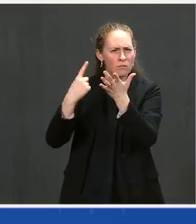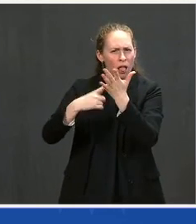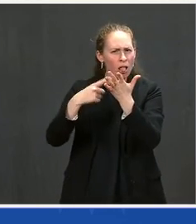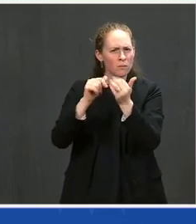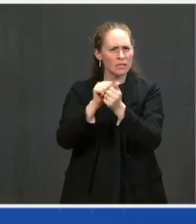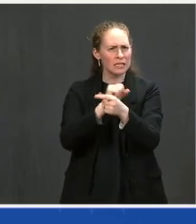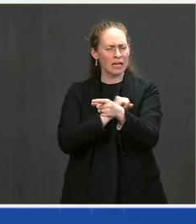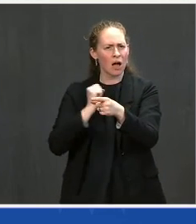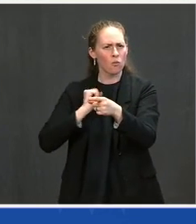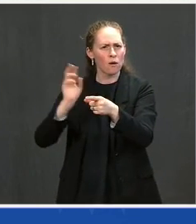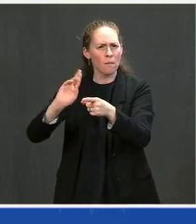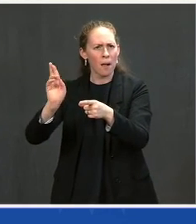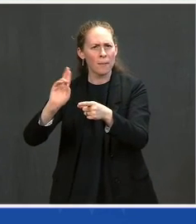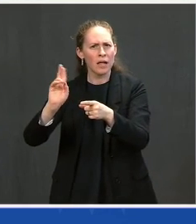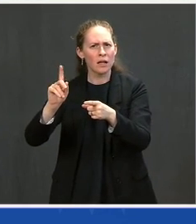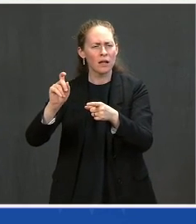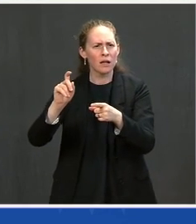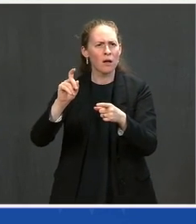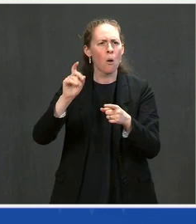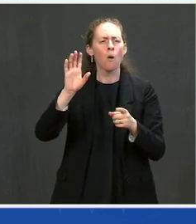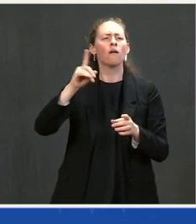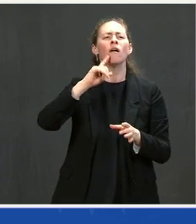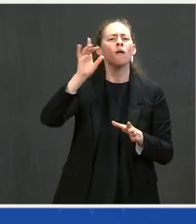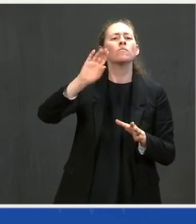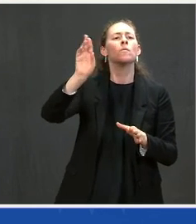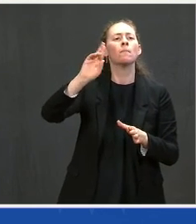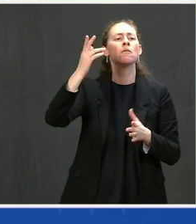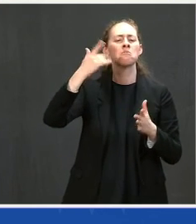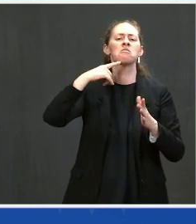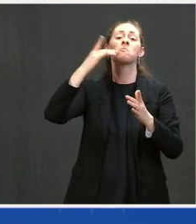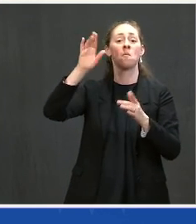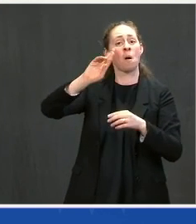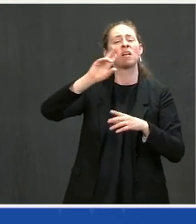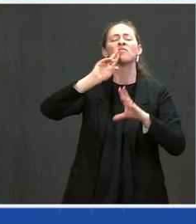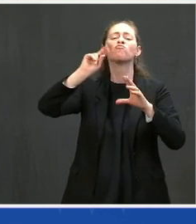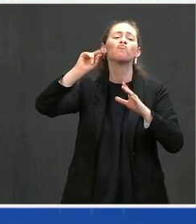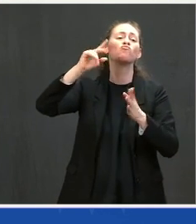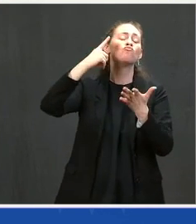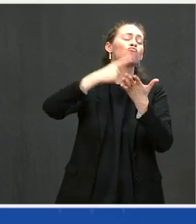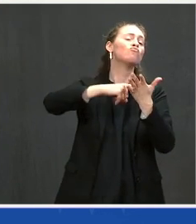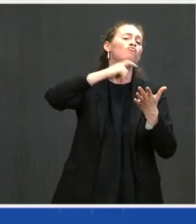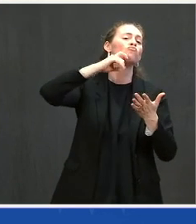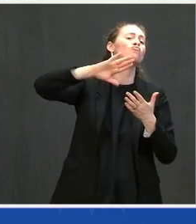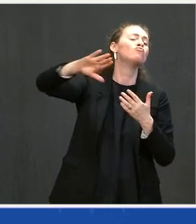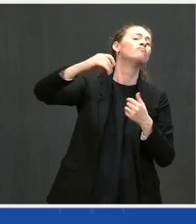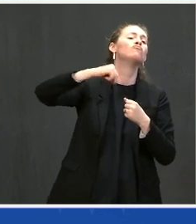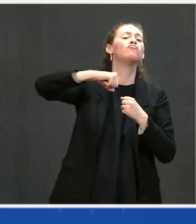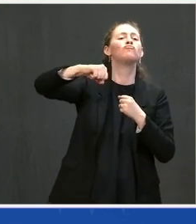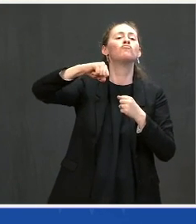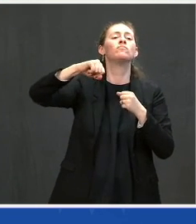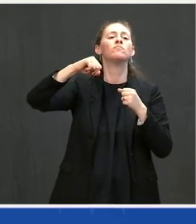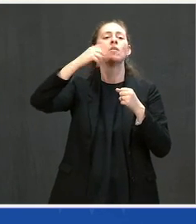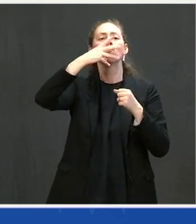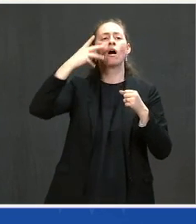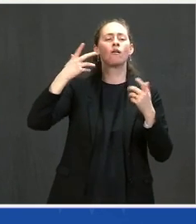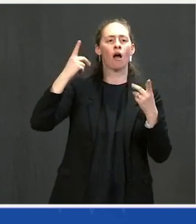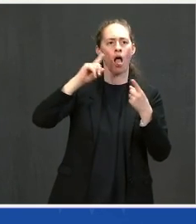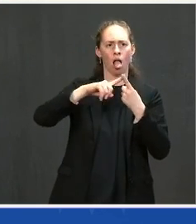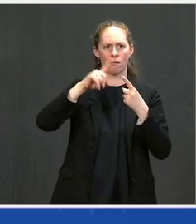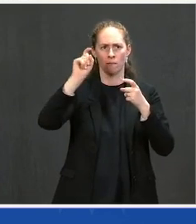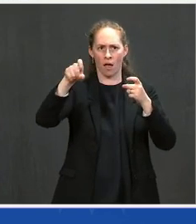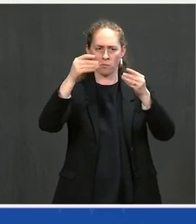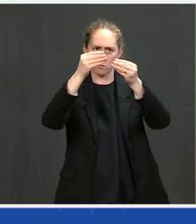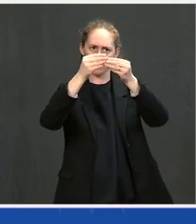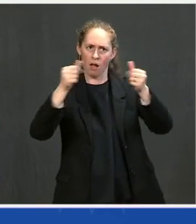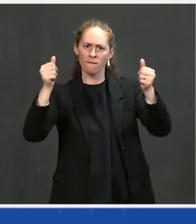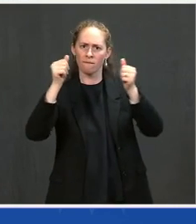not considering the immigration legislation that was passed in the House until the situation at the border has been resolved? No,